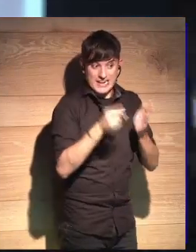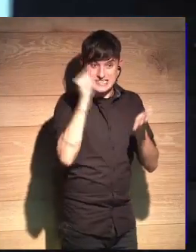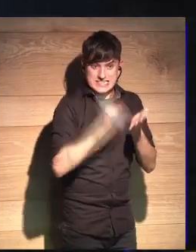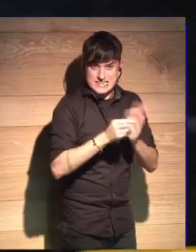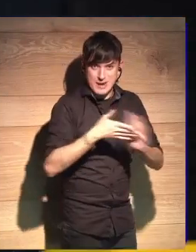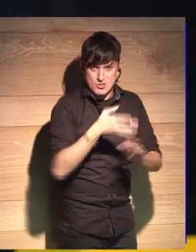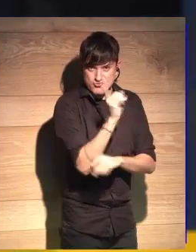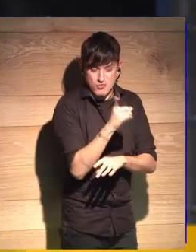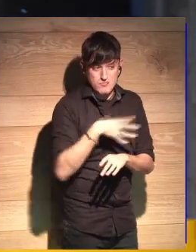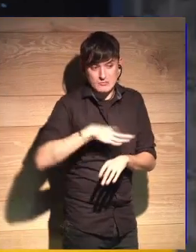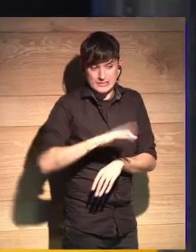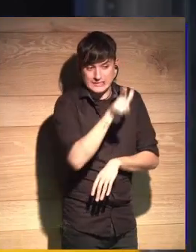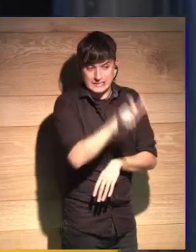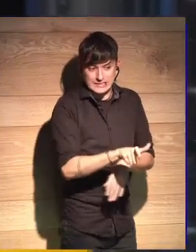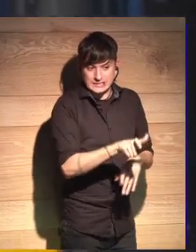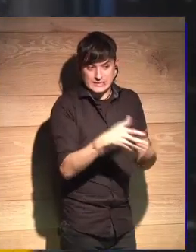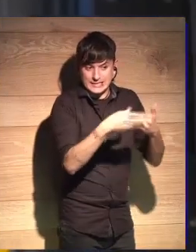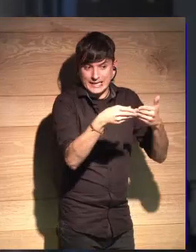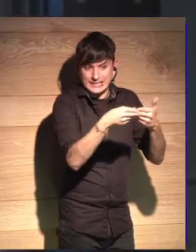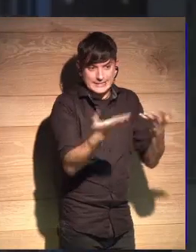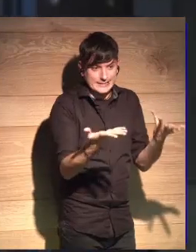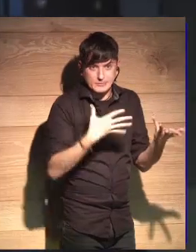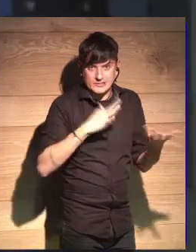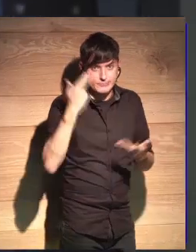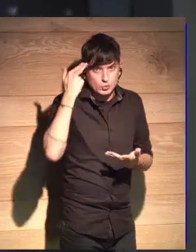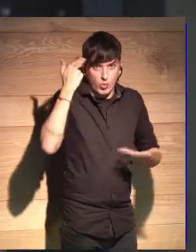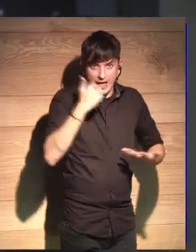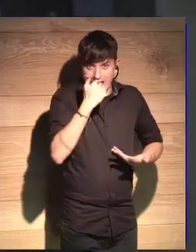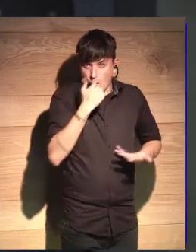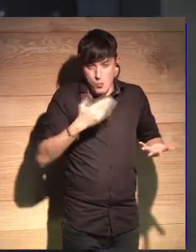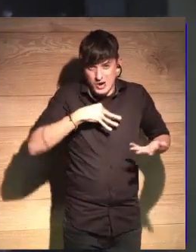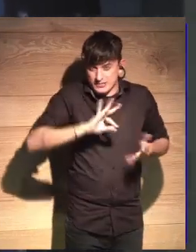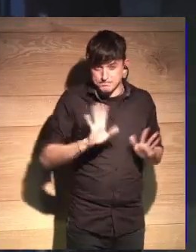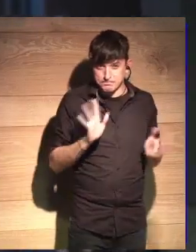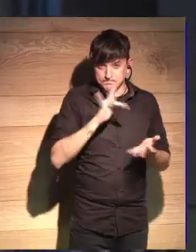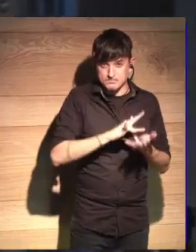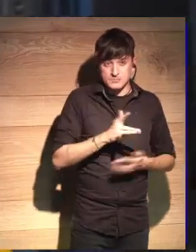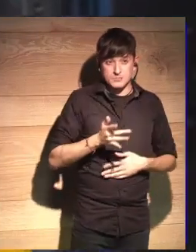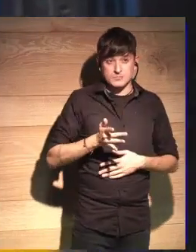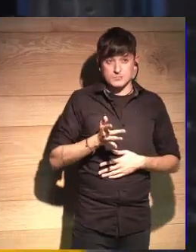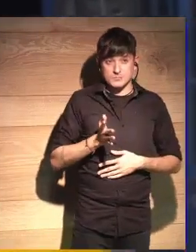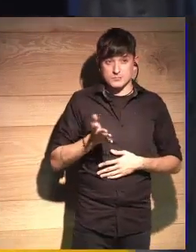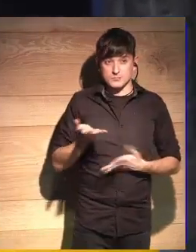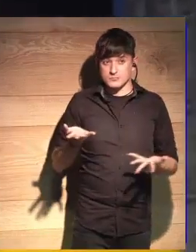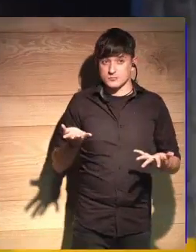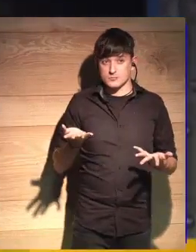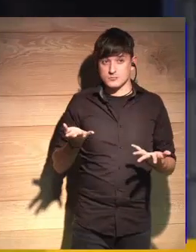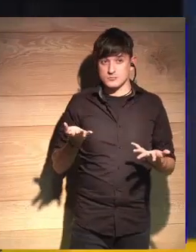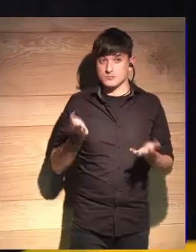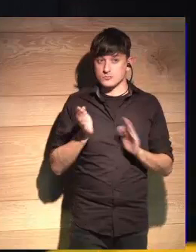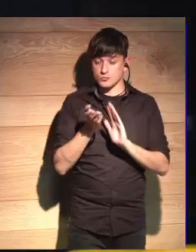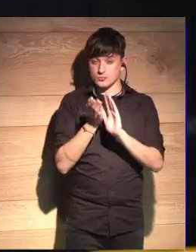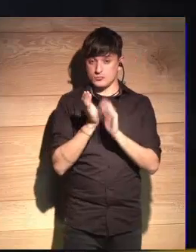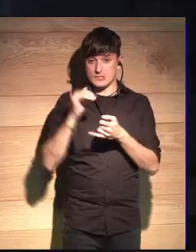so each week, Marie and her fellow therapists got together to discuss the clients in